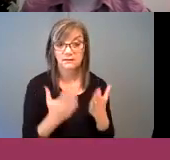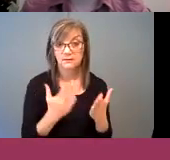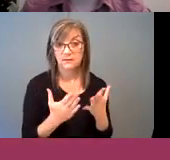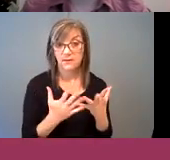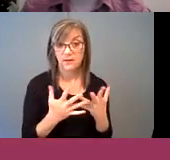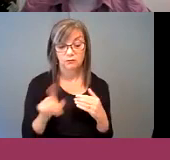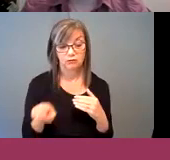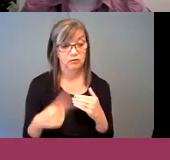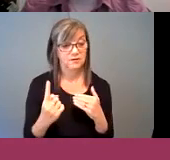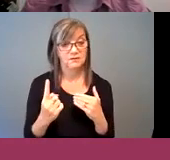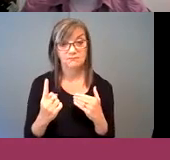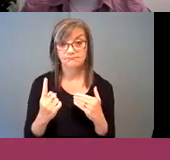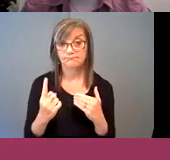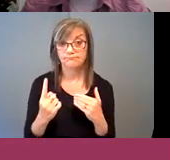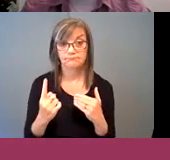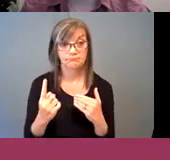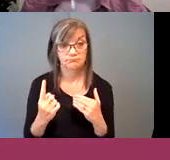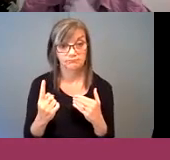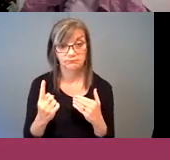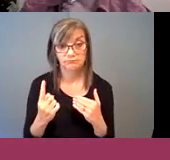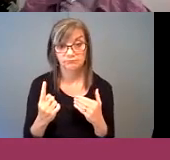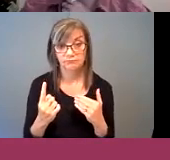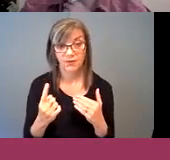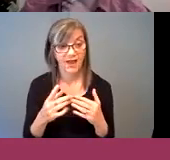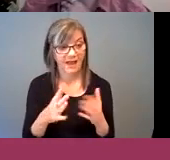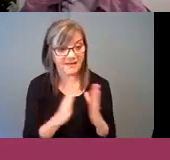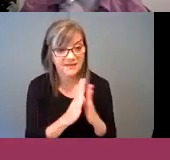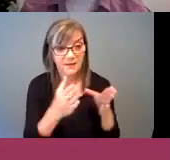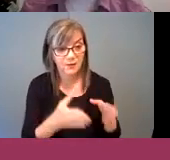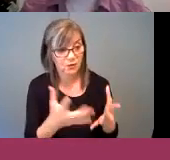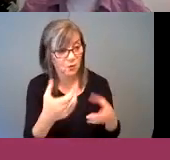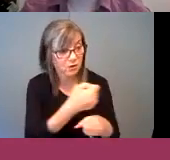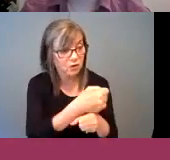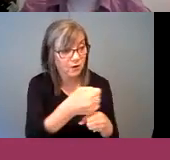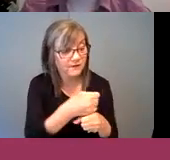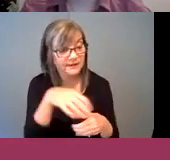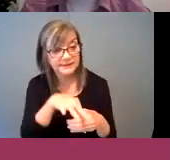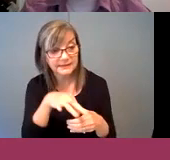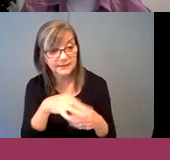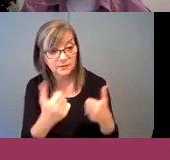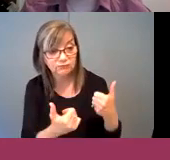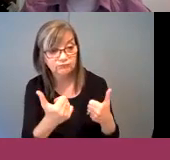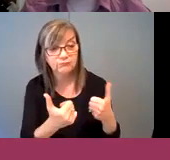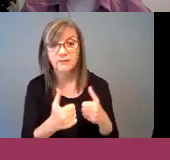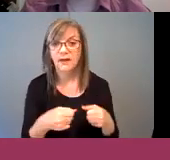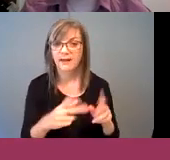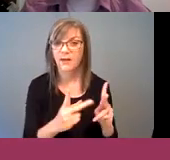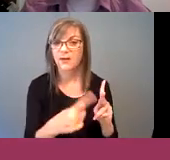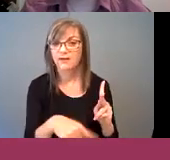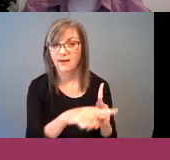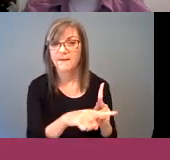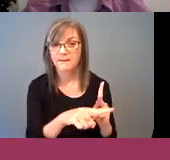of, would you like coffee or tea? Like even allowing them to make these decisions and kind